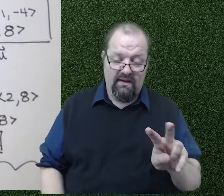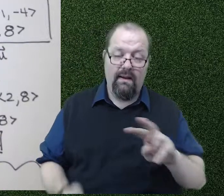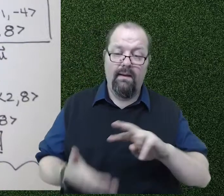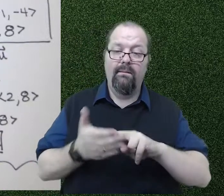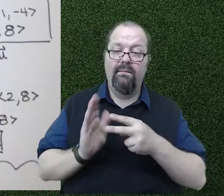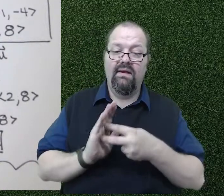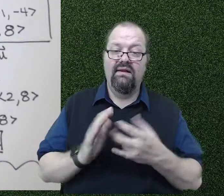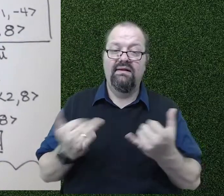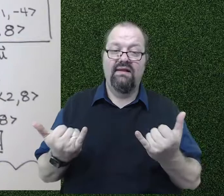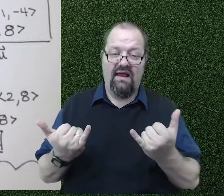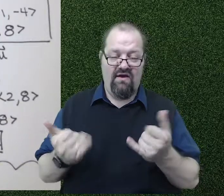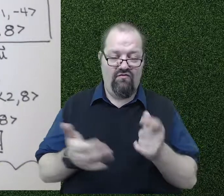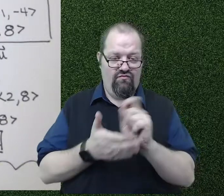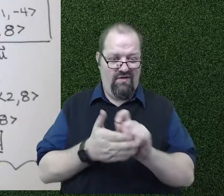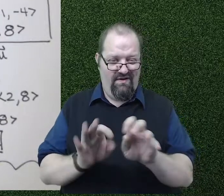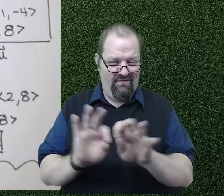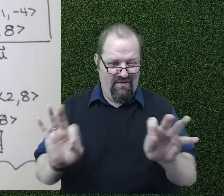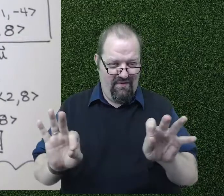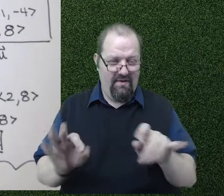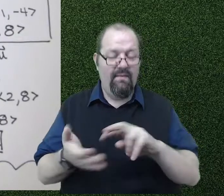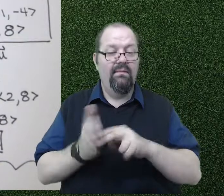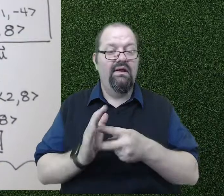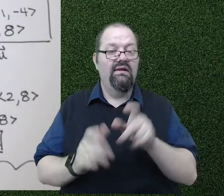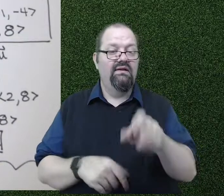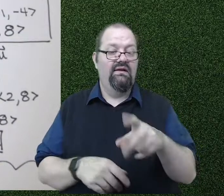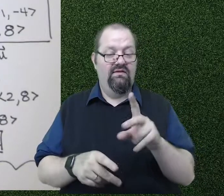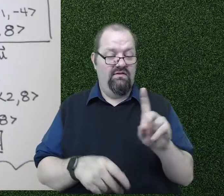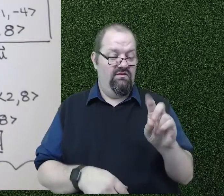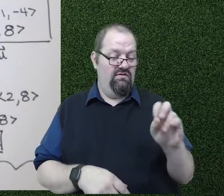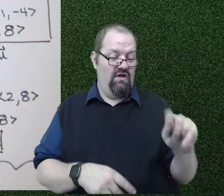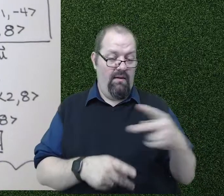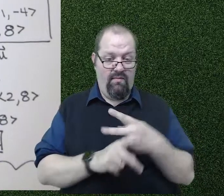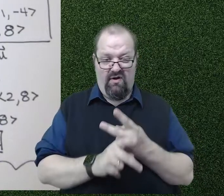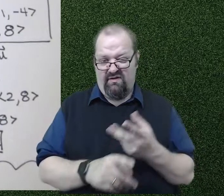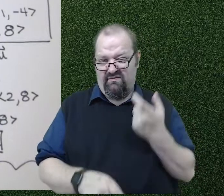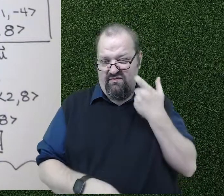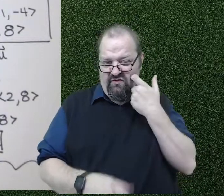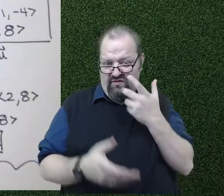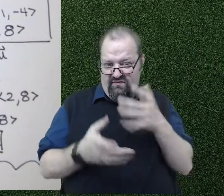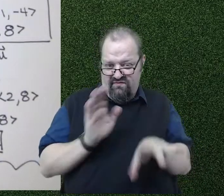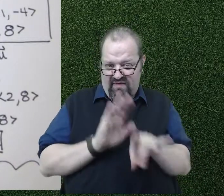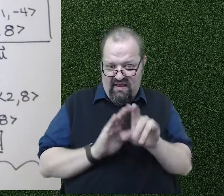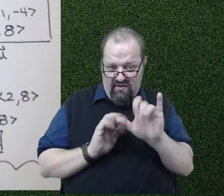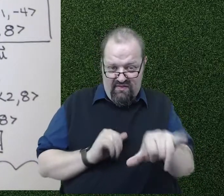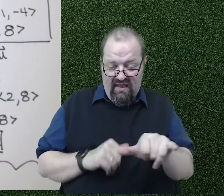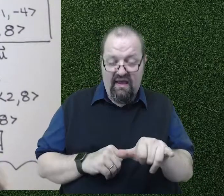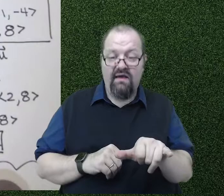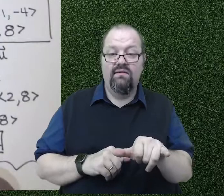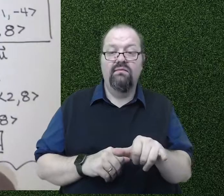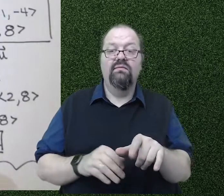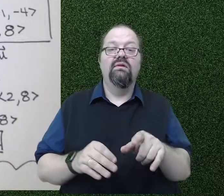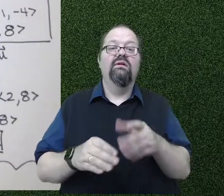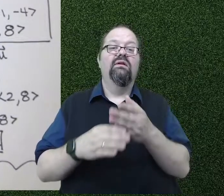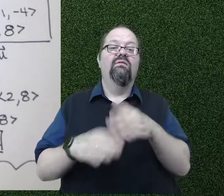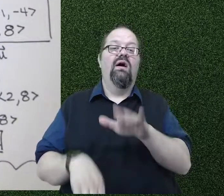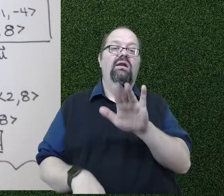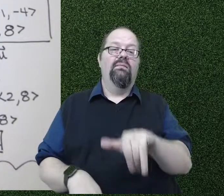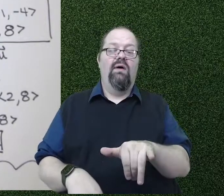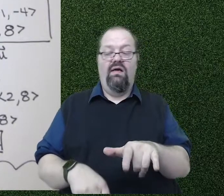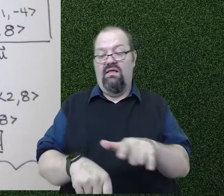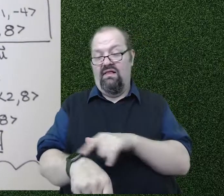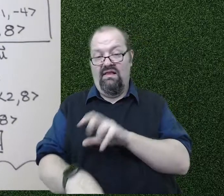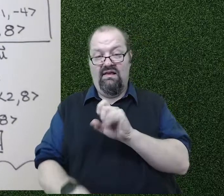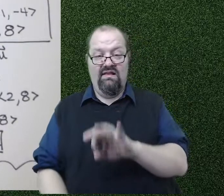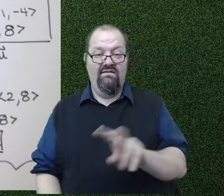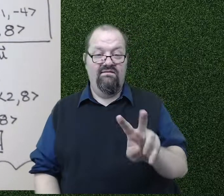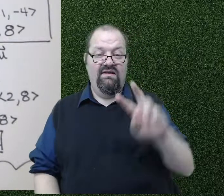I write my formula down. I need the dot product, which I just found, divided by the length of V squared. I'm going to